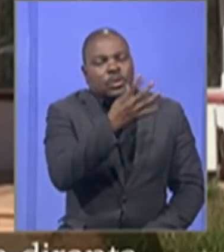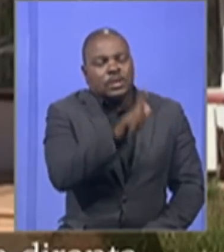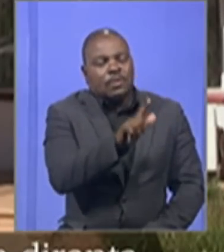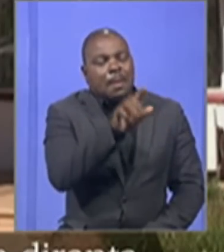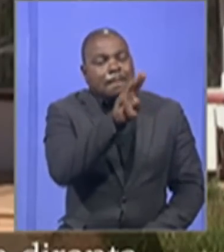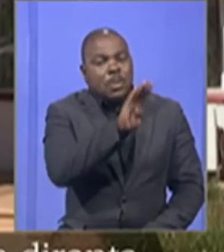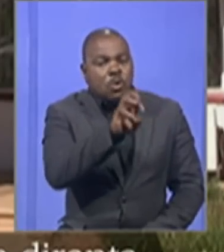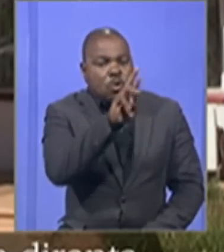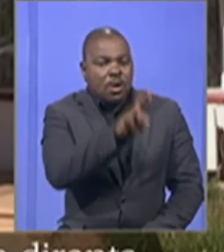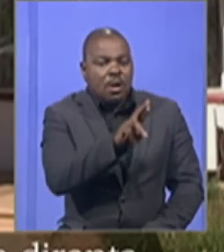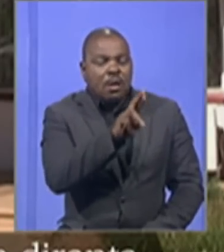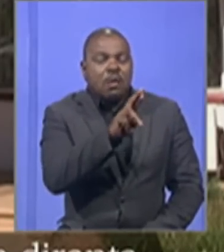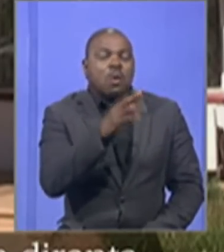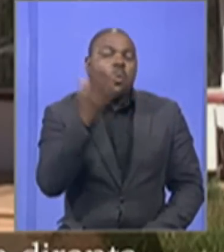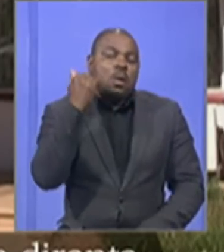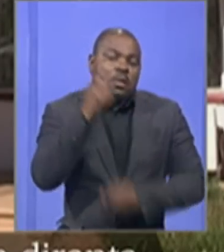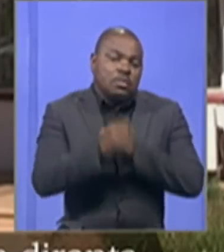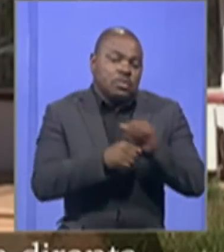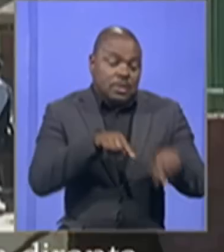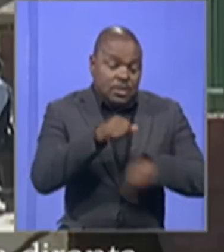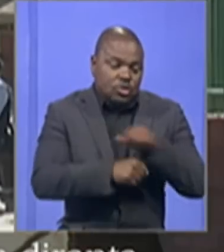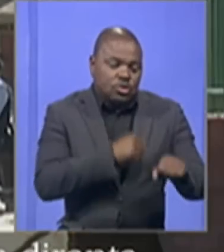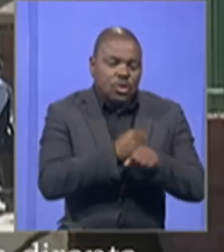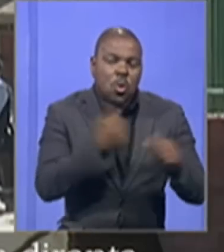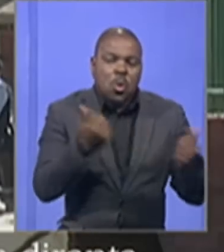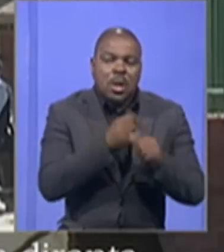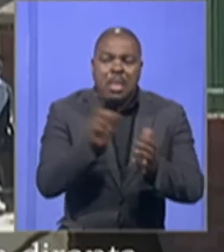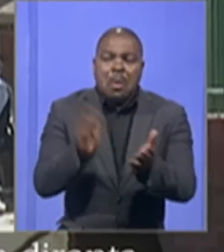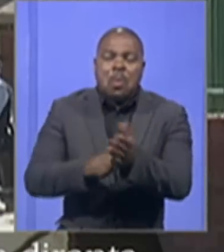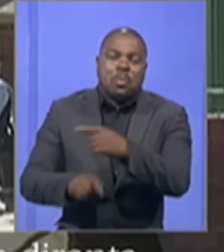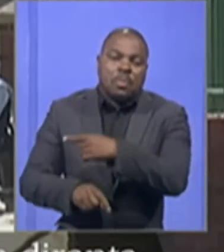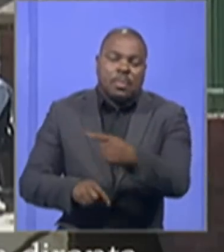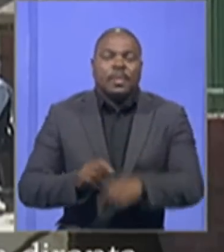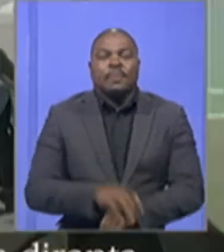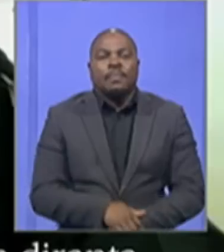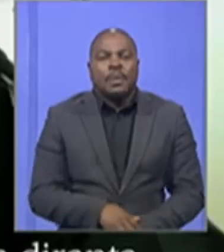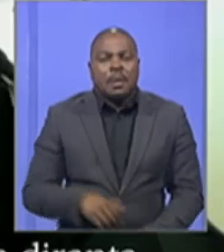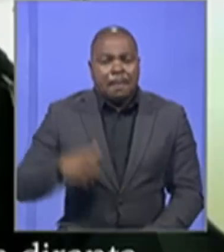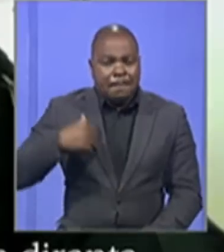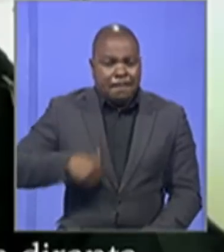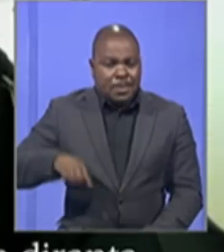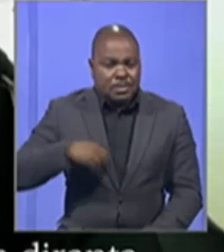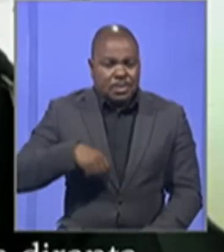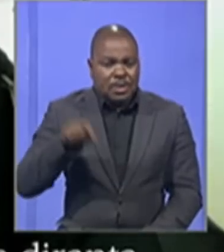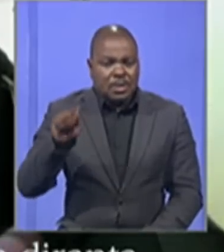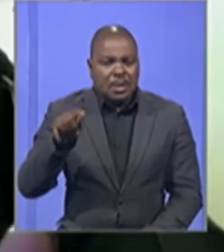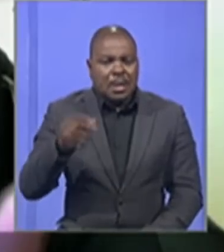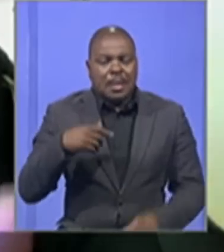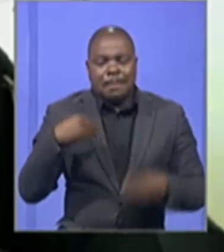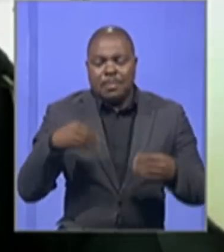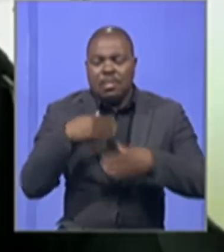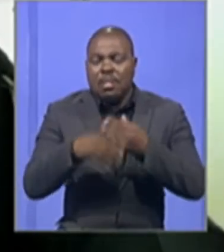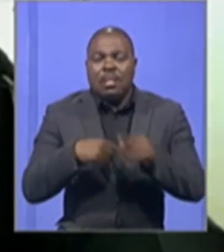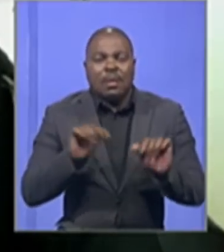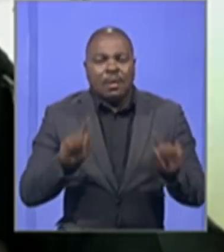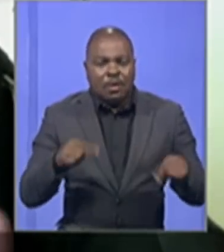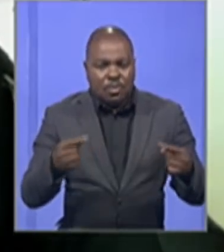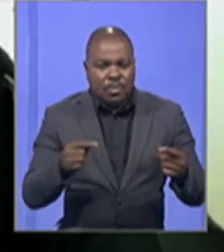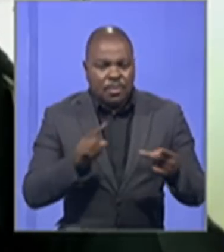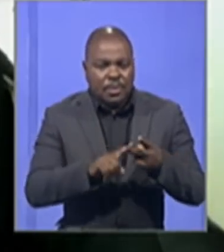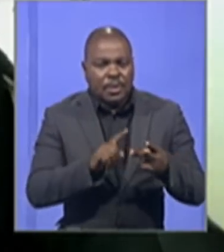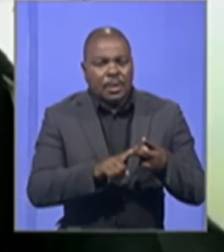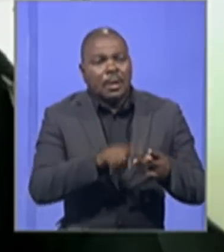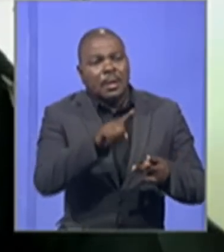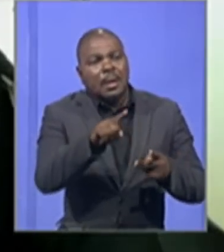347 mafelong a Hlakubele selemong sena. So if municipalities are unable to collect from business, households and